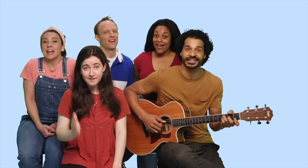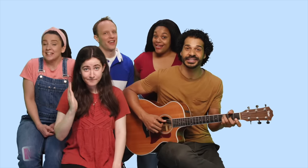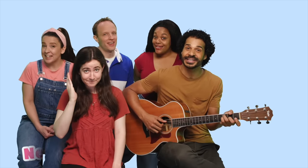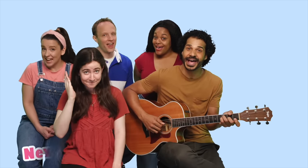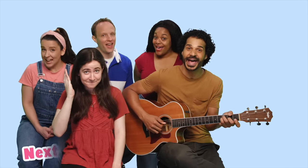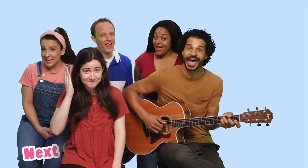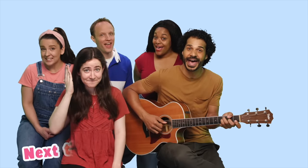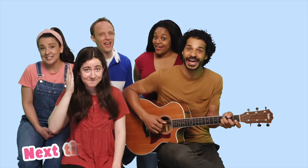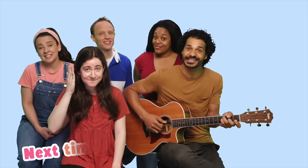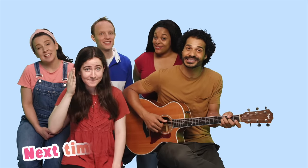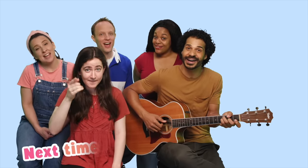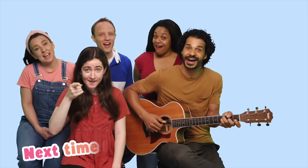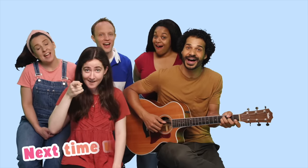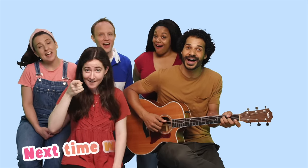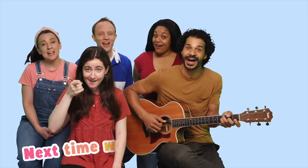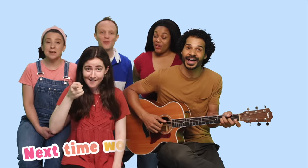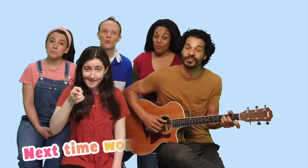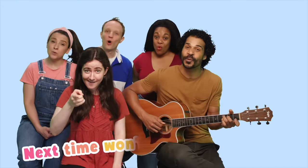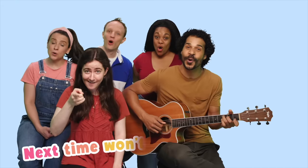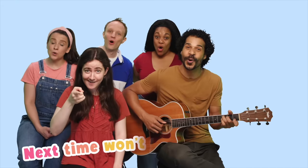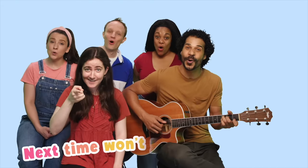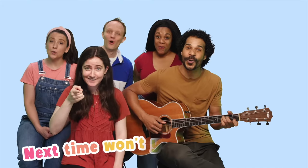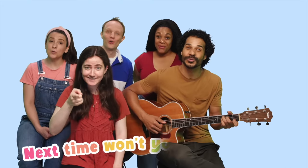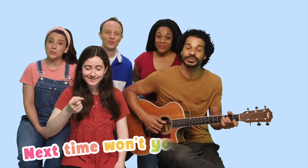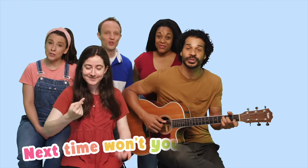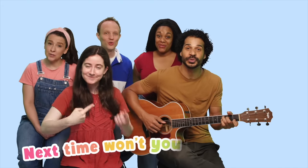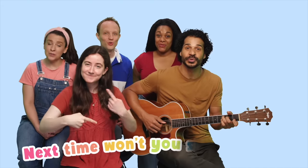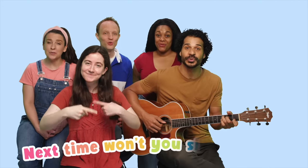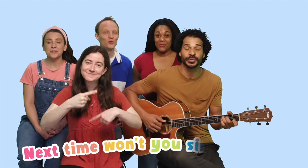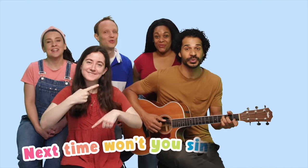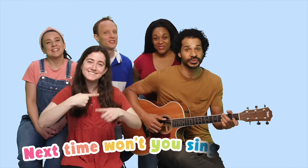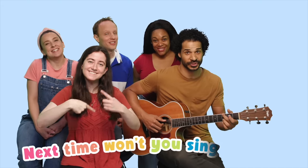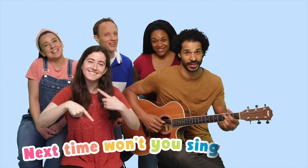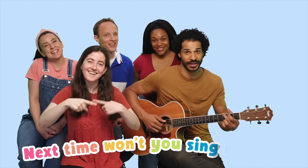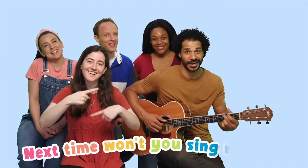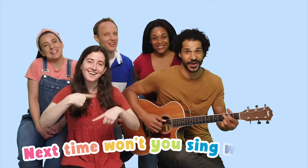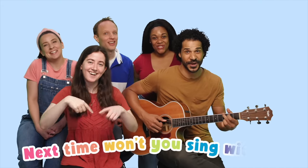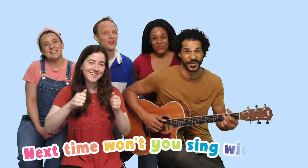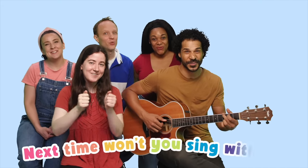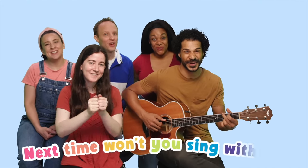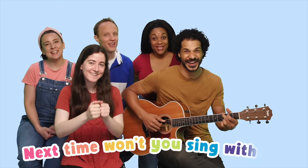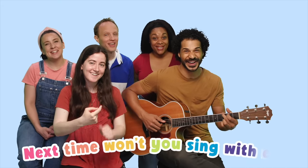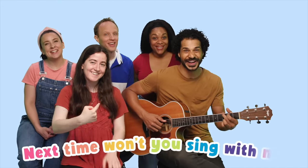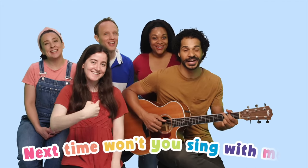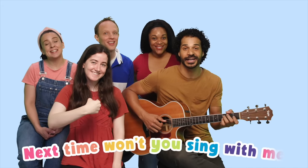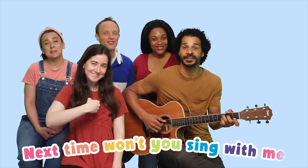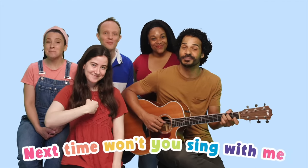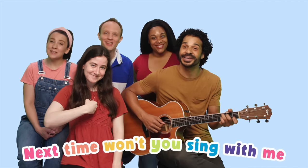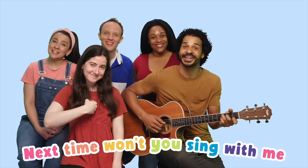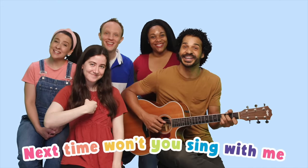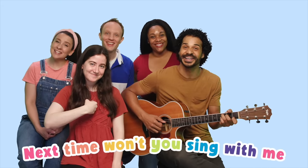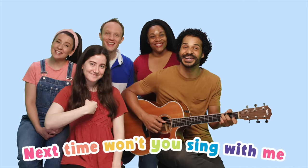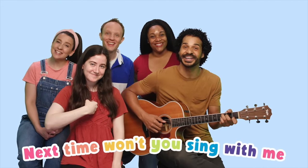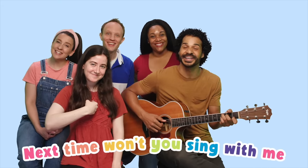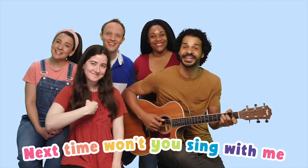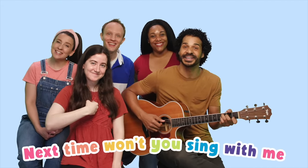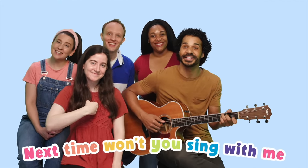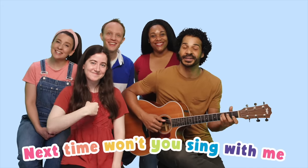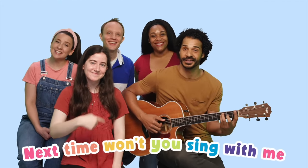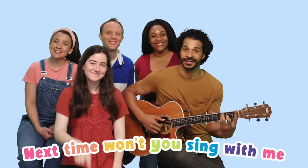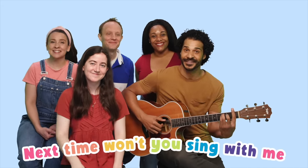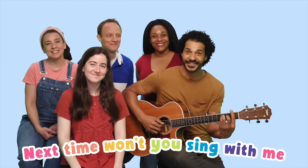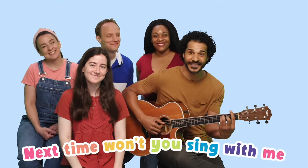ABCs. Next time, won't you sing with me?